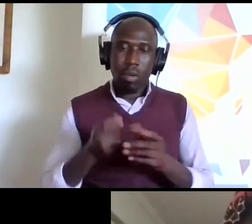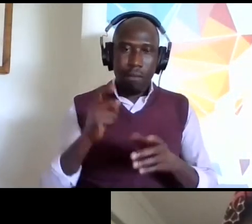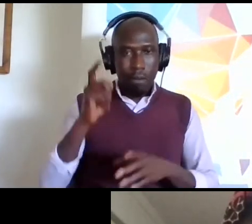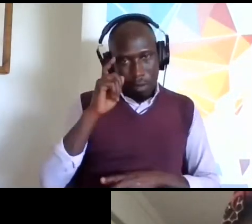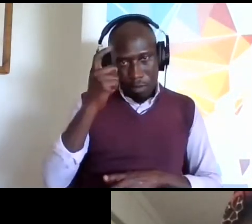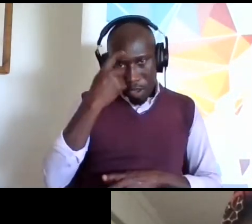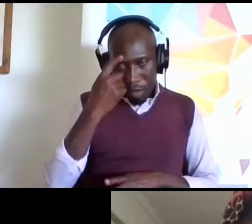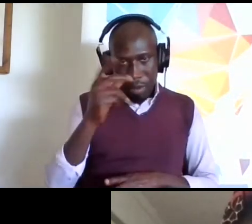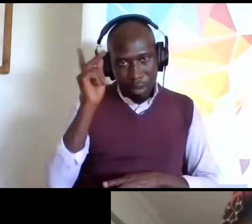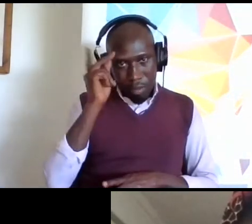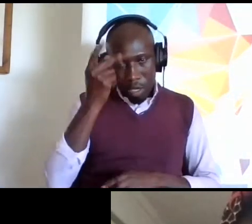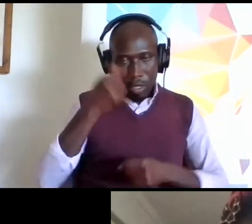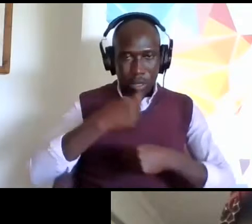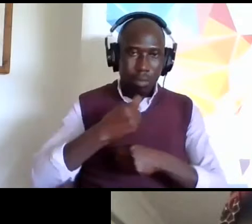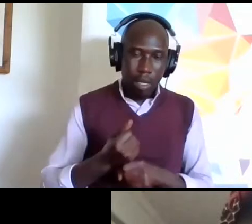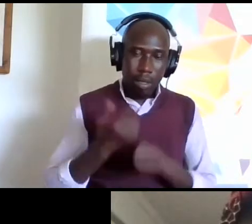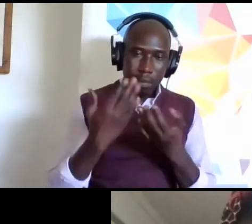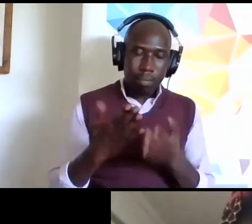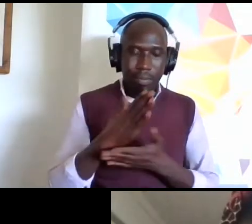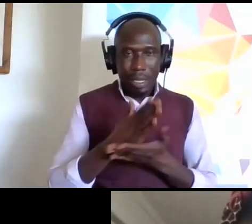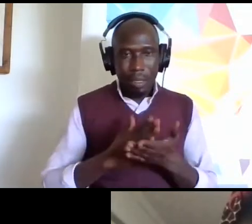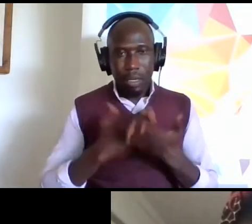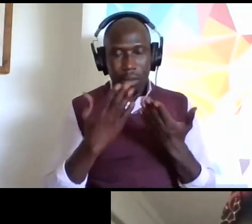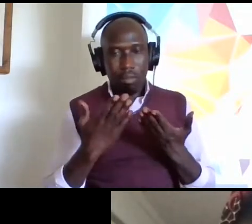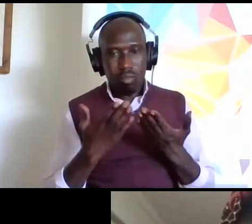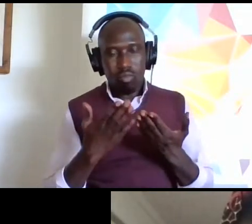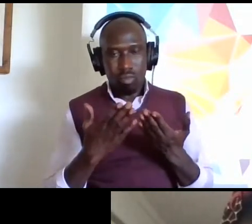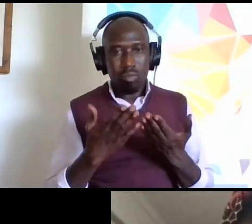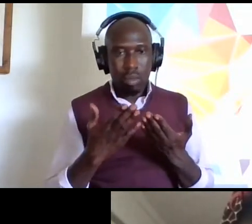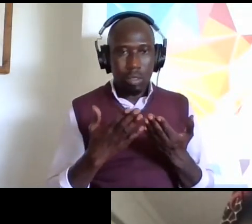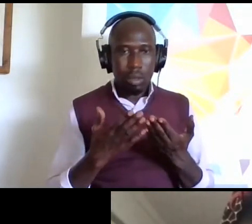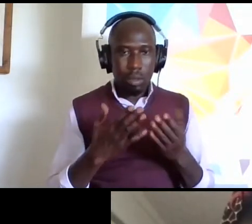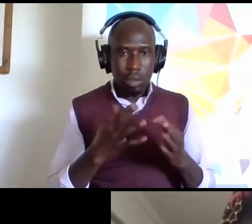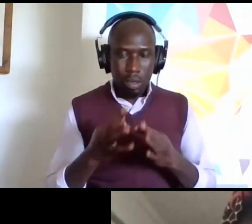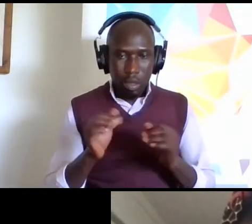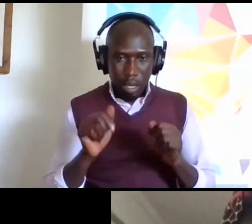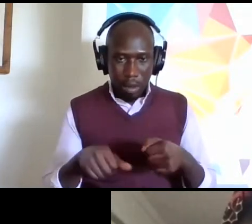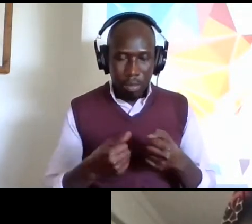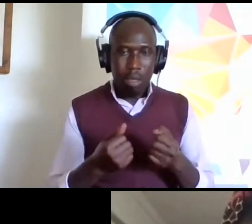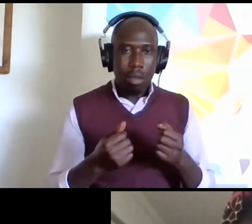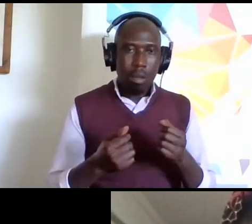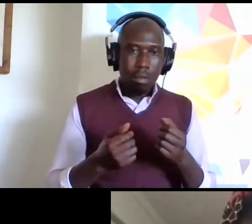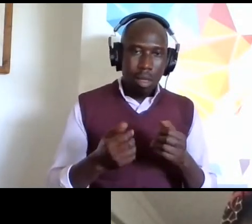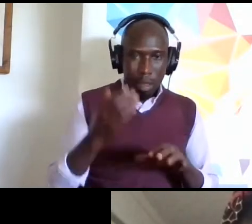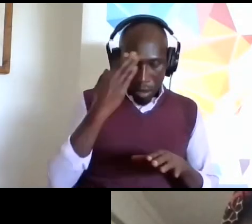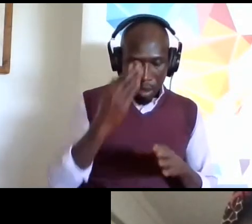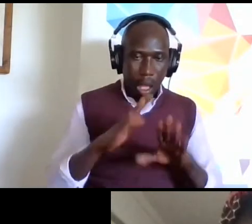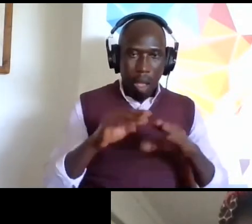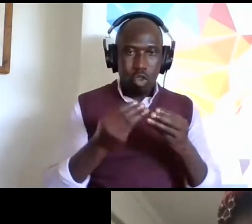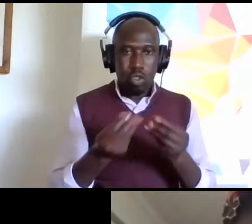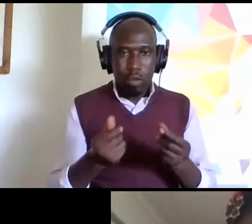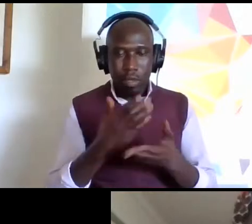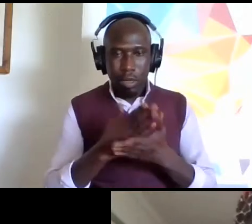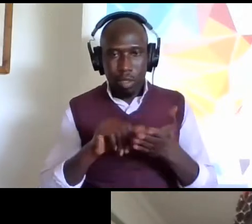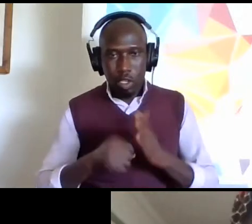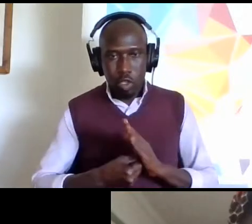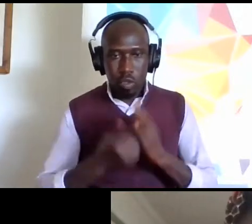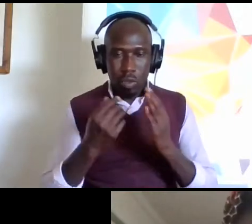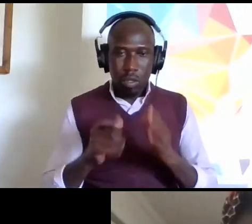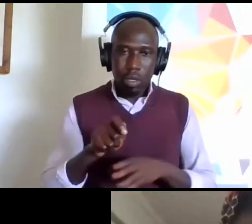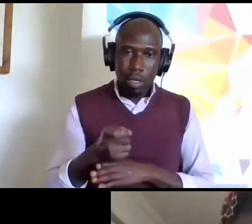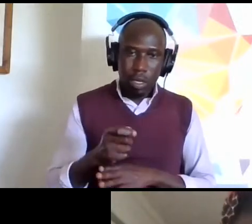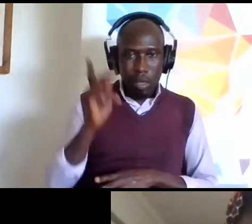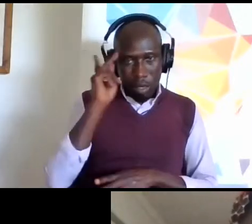and policymakers, some of the risks that come with digital identity and how to mitigate against them, and key